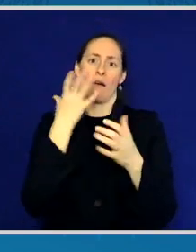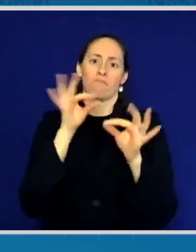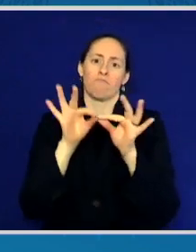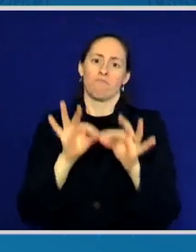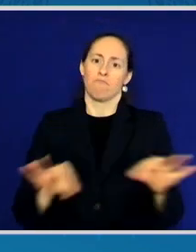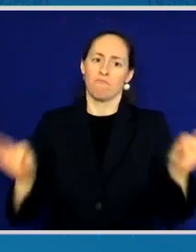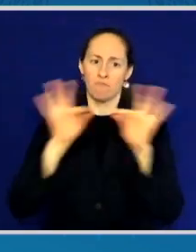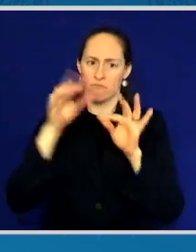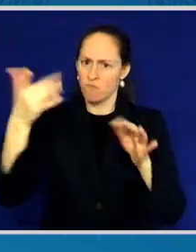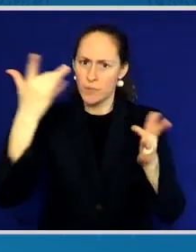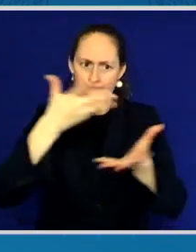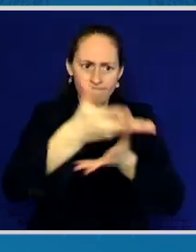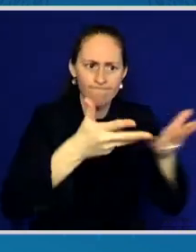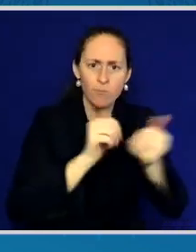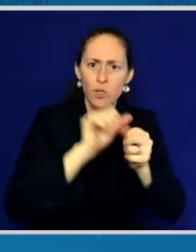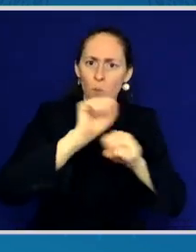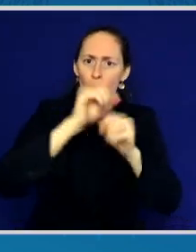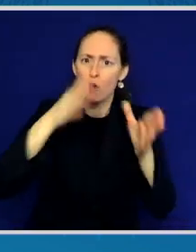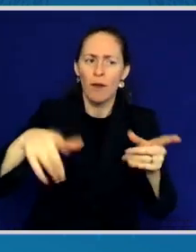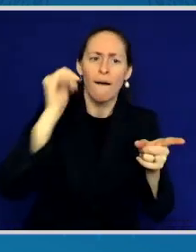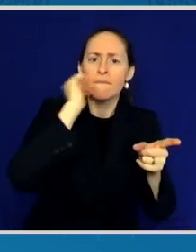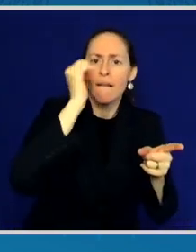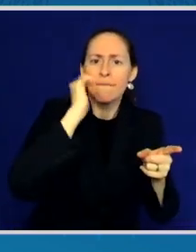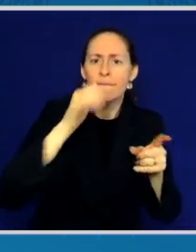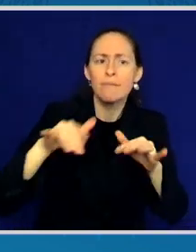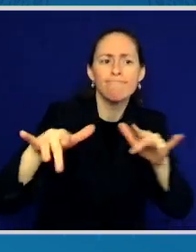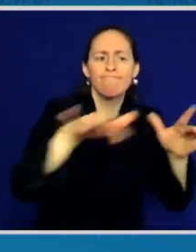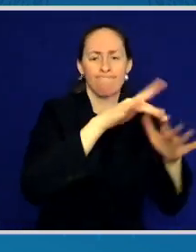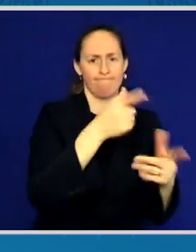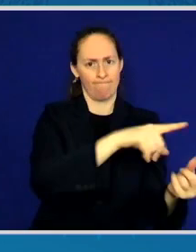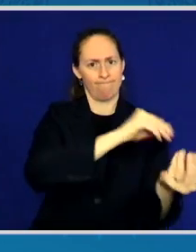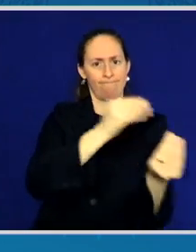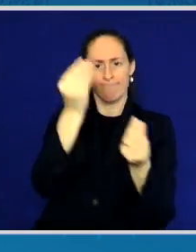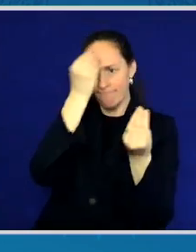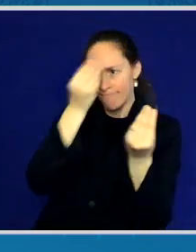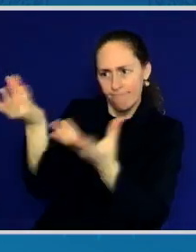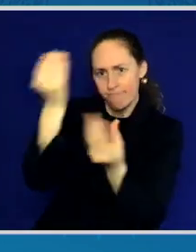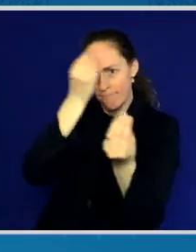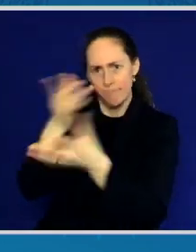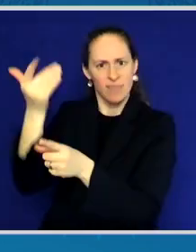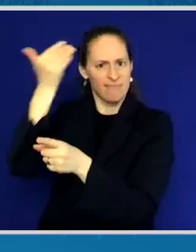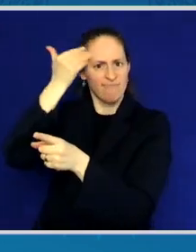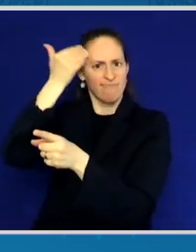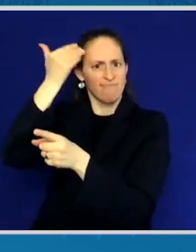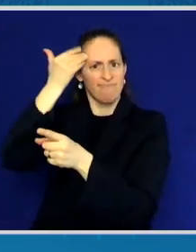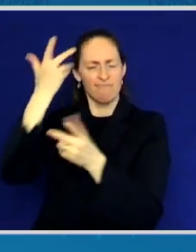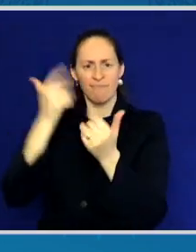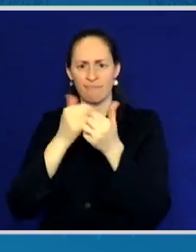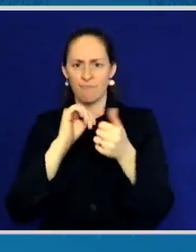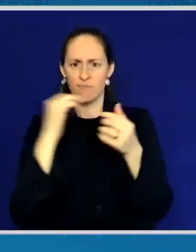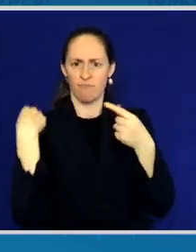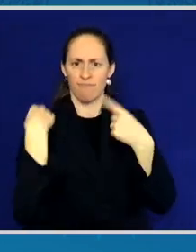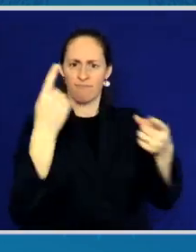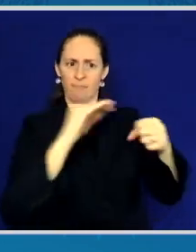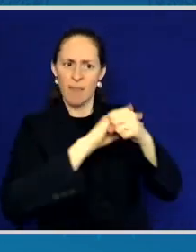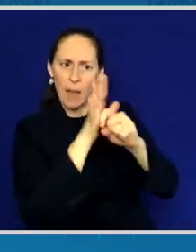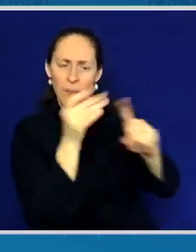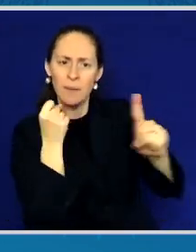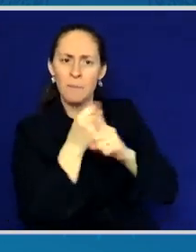virus every single day, and they have stood strong and continue to serve this community. Professor